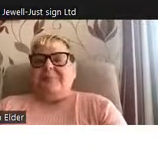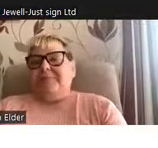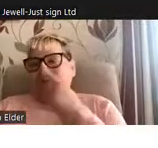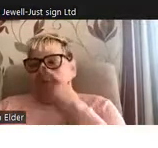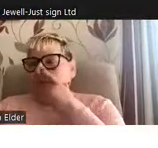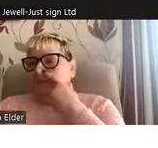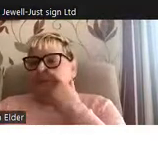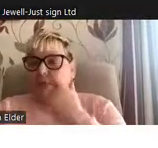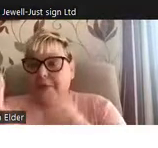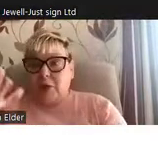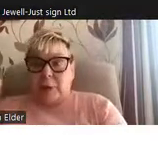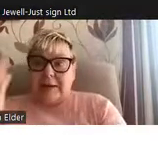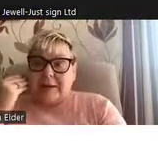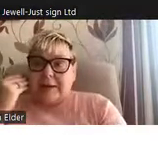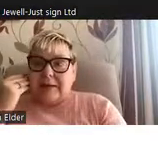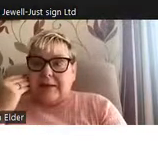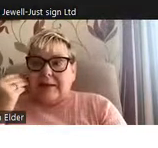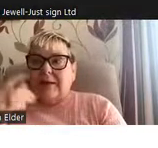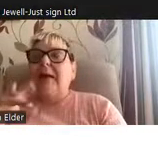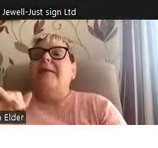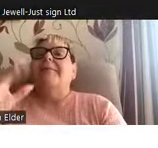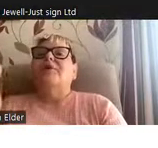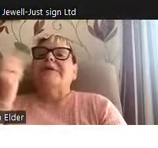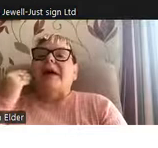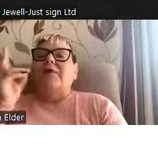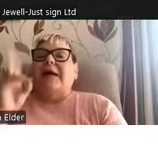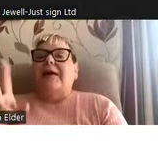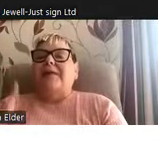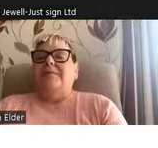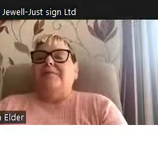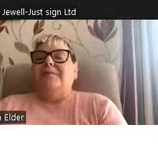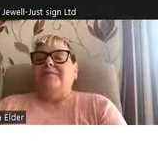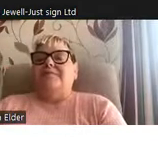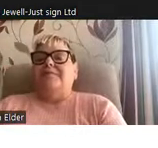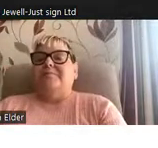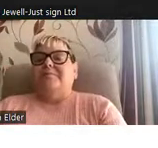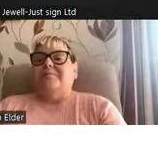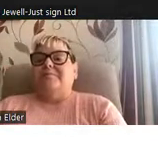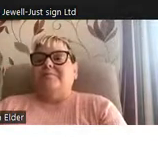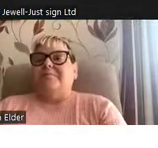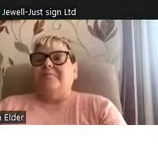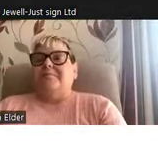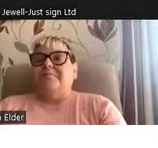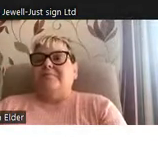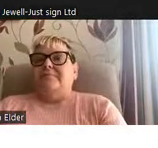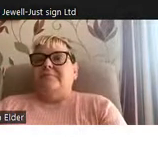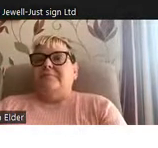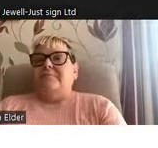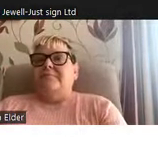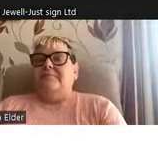Did you hear the sound? Sorry, I've maybe interrupted you. Do you want to play the sound again? Yeah, please. Sorry. Oh, it's sorry. Oh.